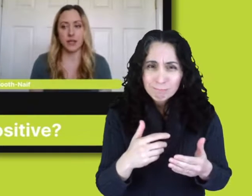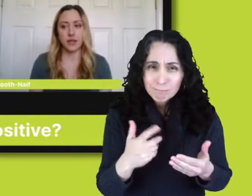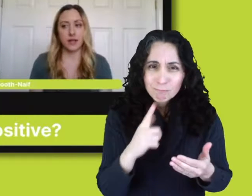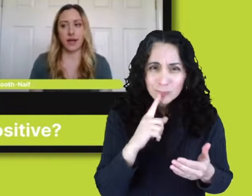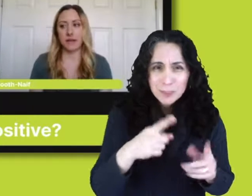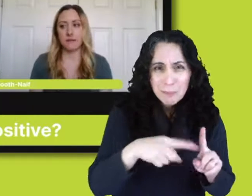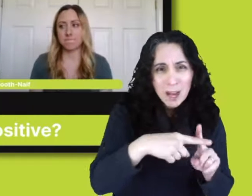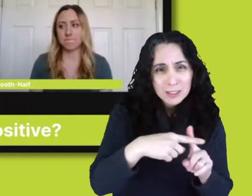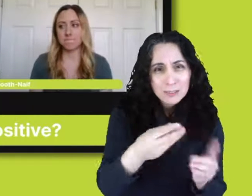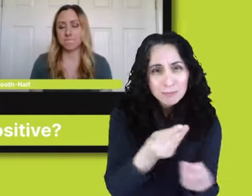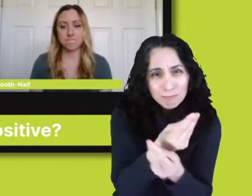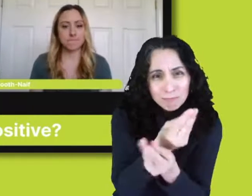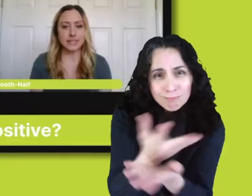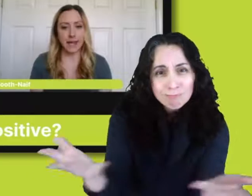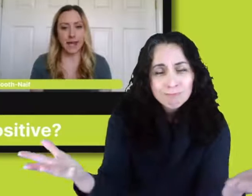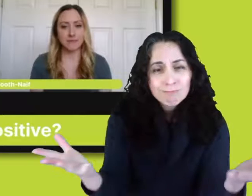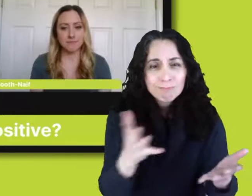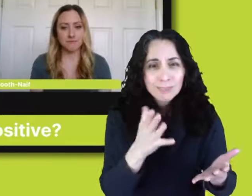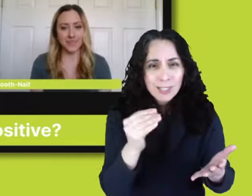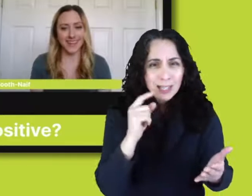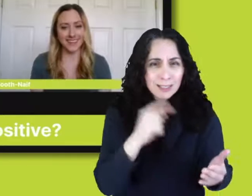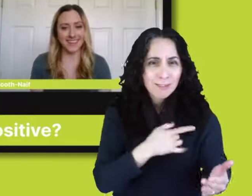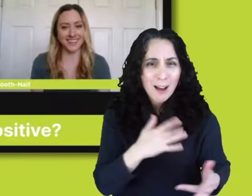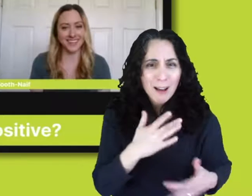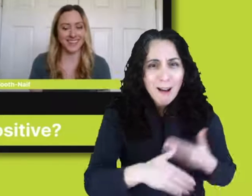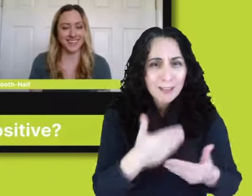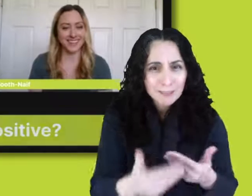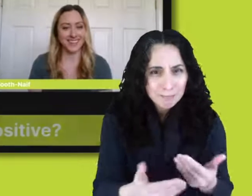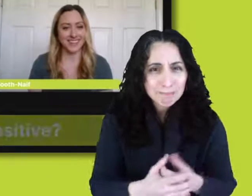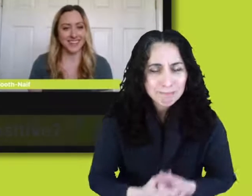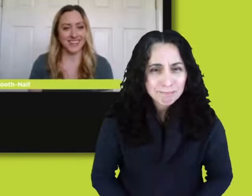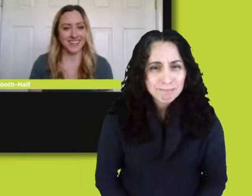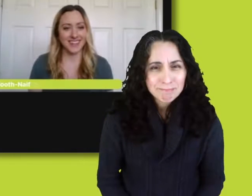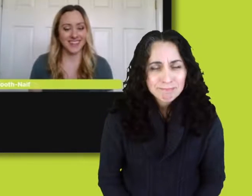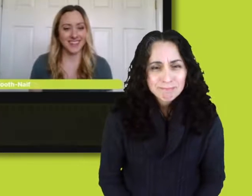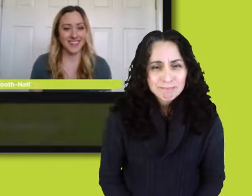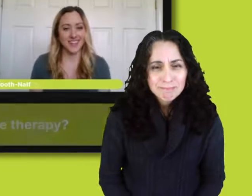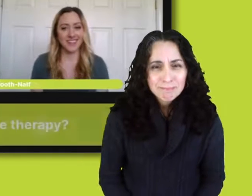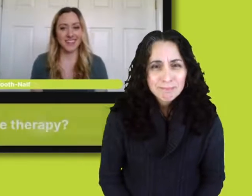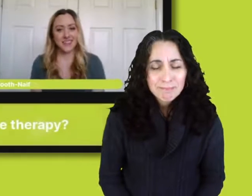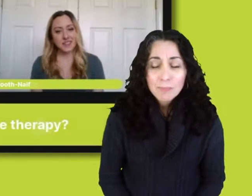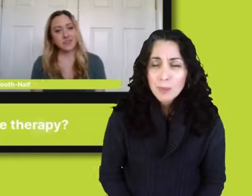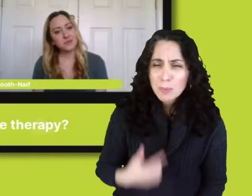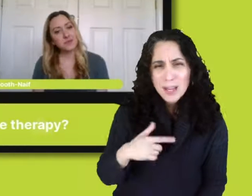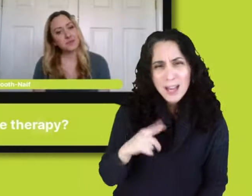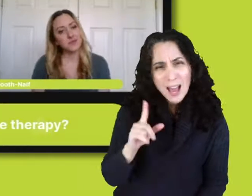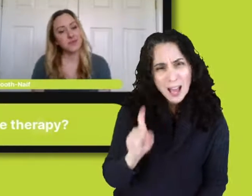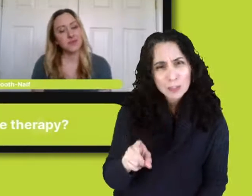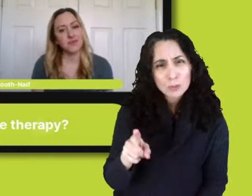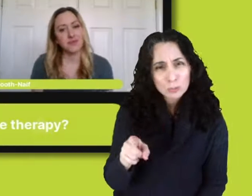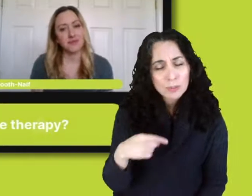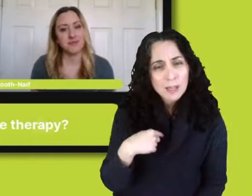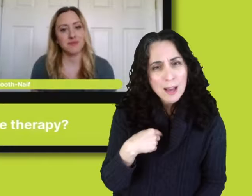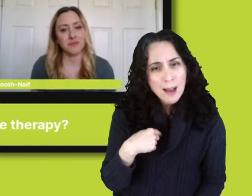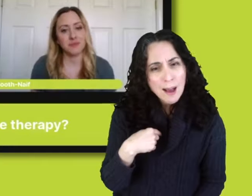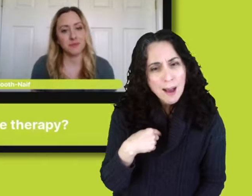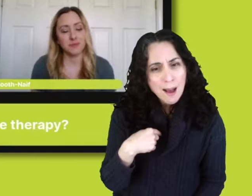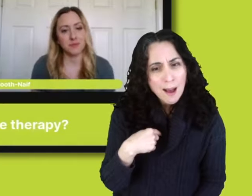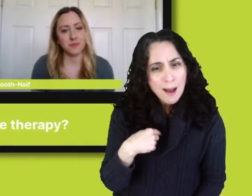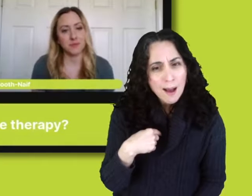And absolutely. I actually have a follow-up question for that. So I find